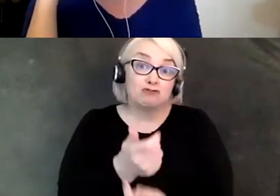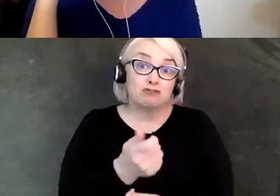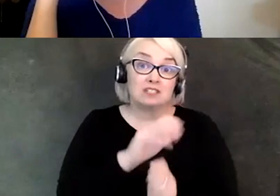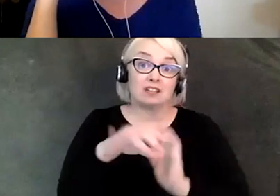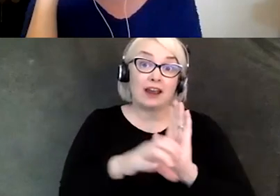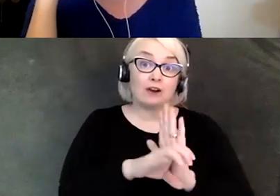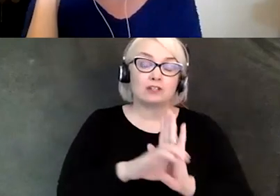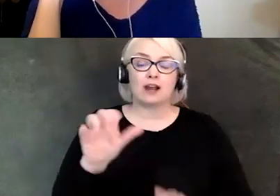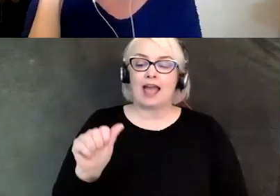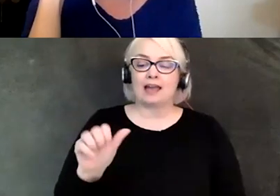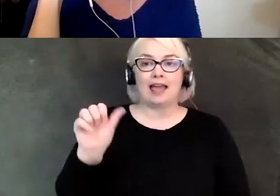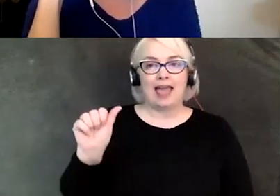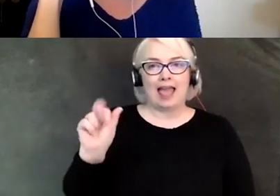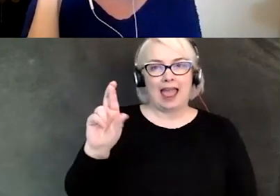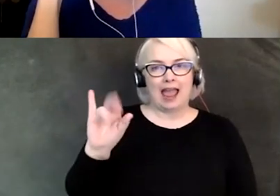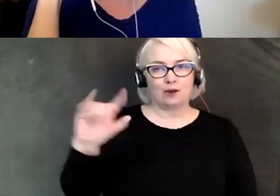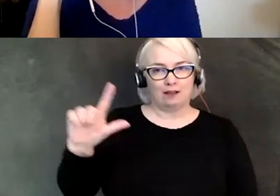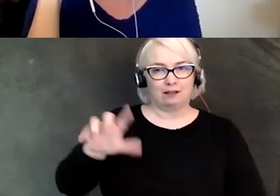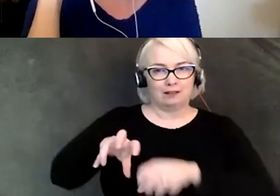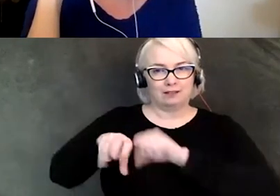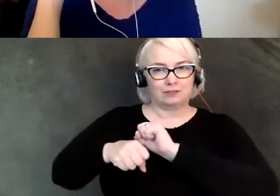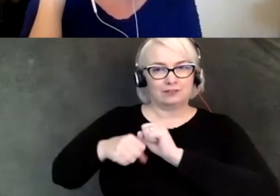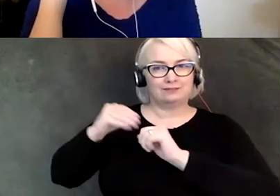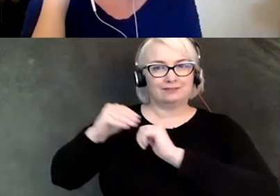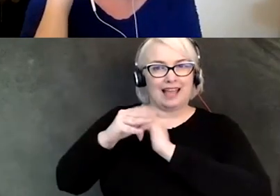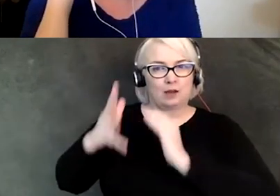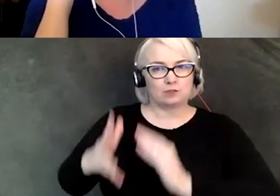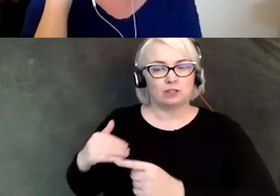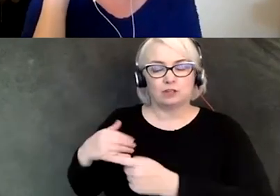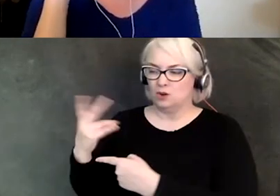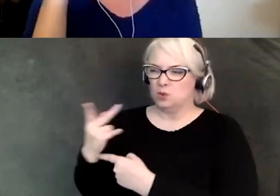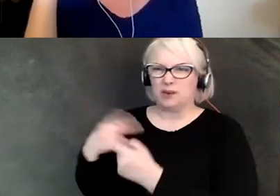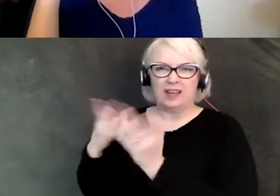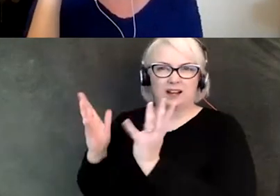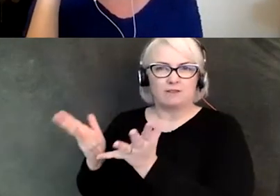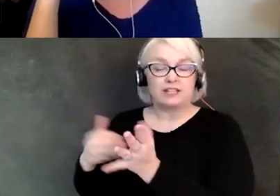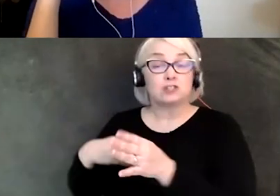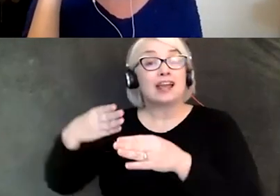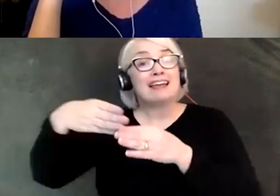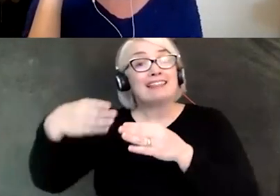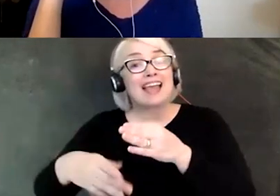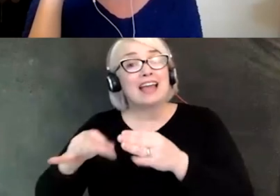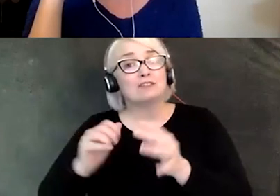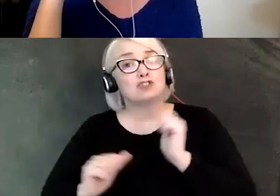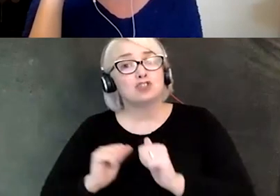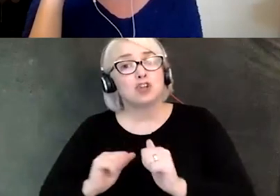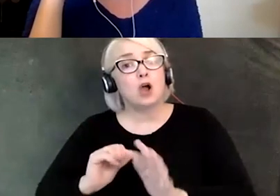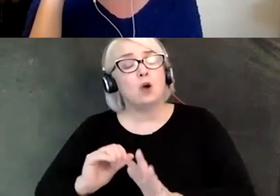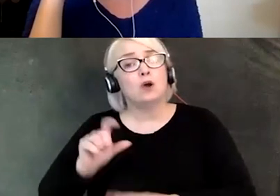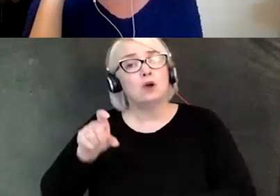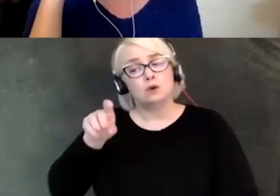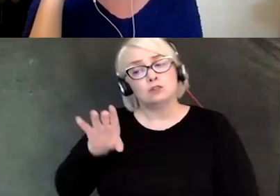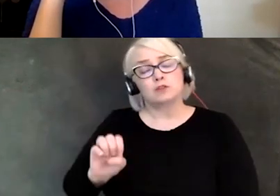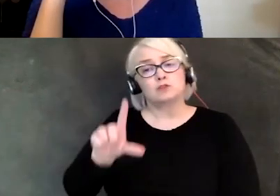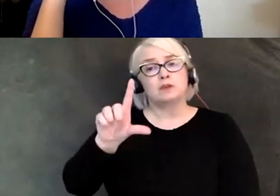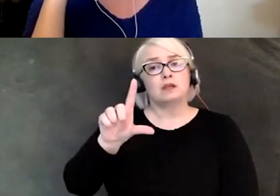And Ariel actually was the one because I had a conversation with her because the end of the show was originally Laurie and mayor on the ground.